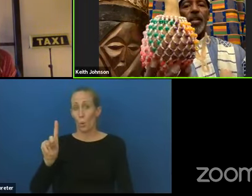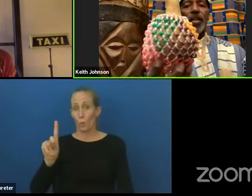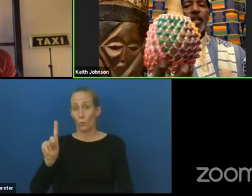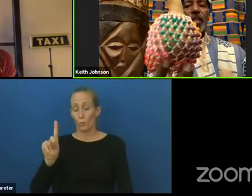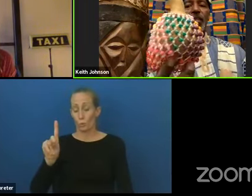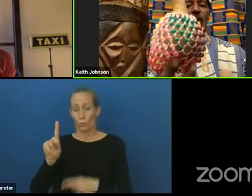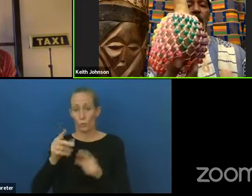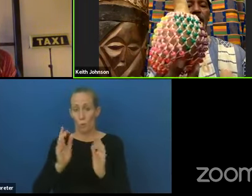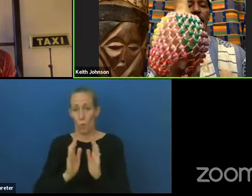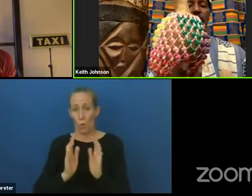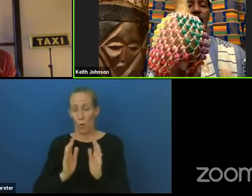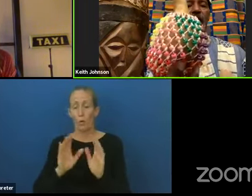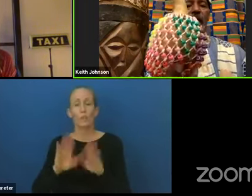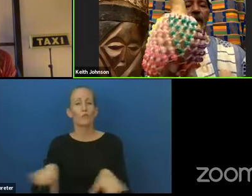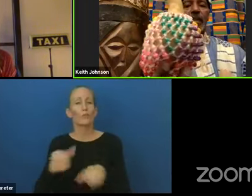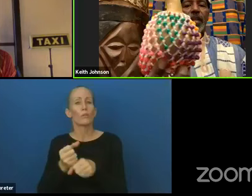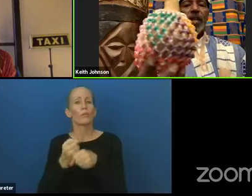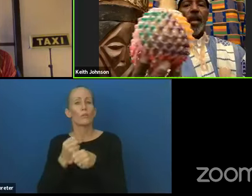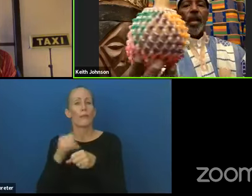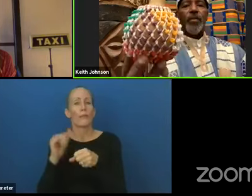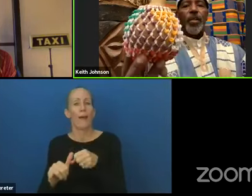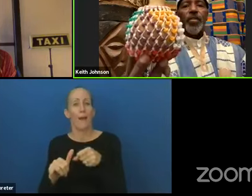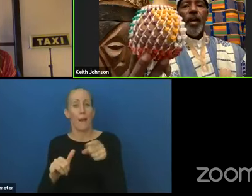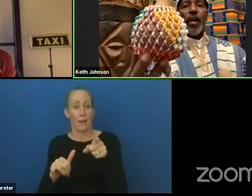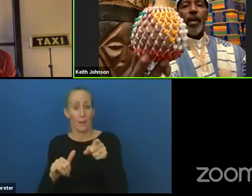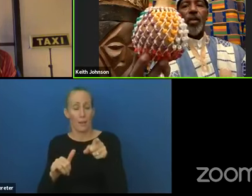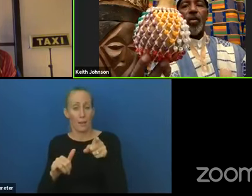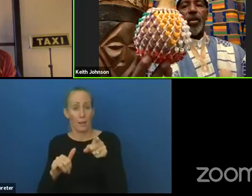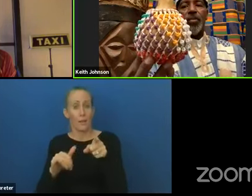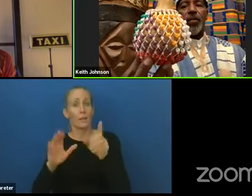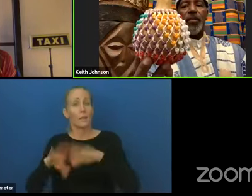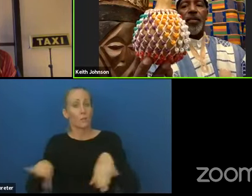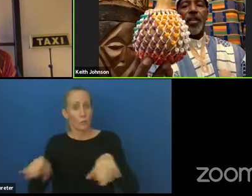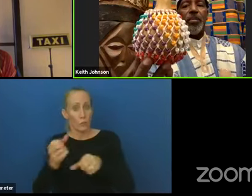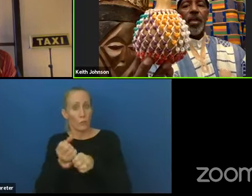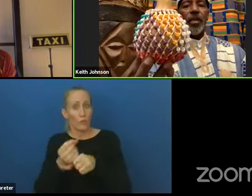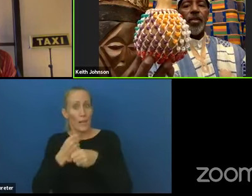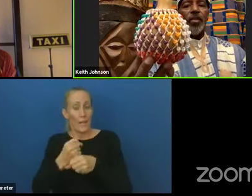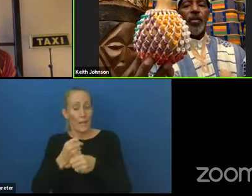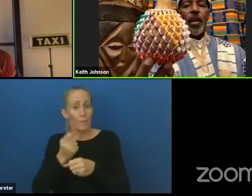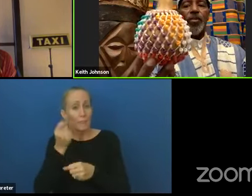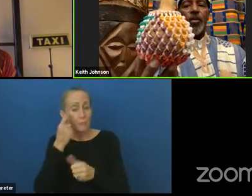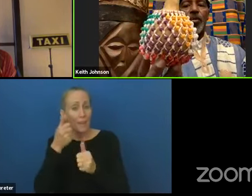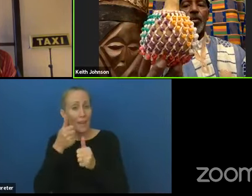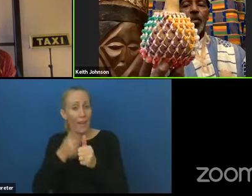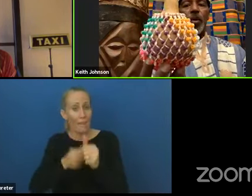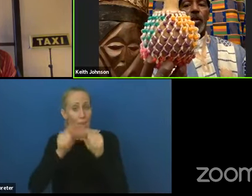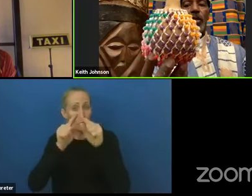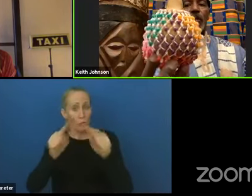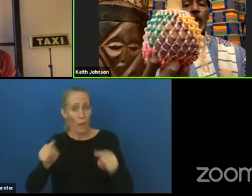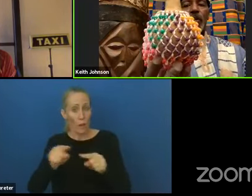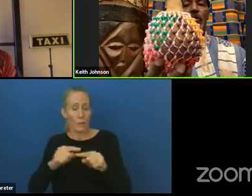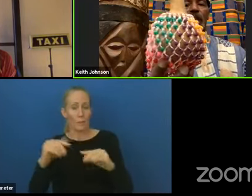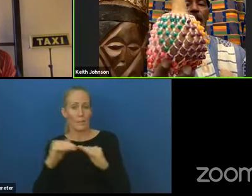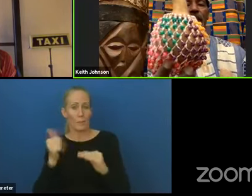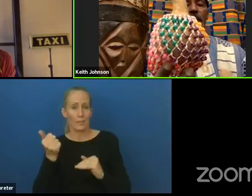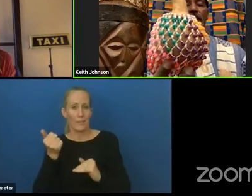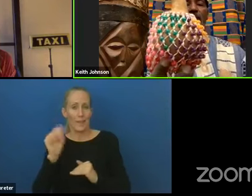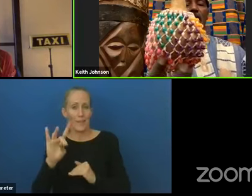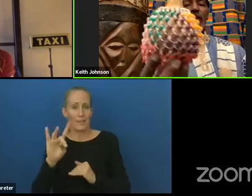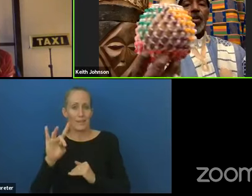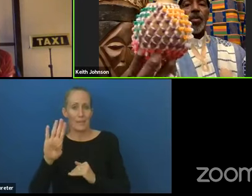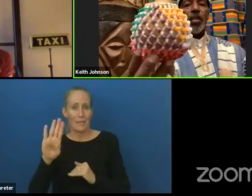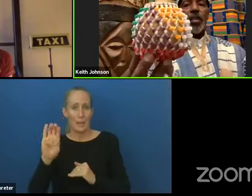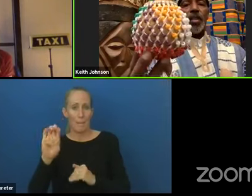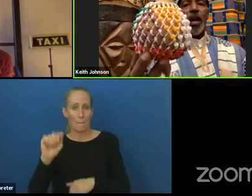children. These are what they create. Every triangle is 15 beads, so they have to do their